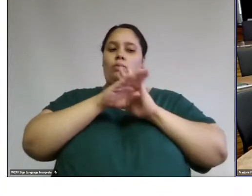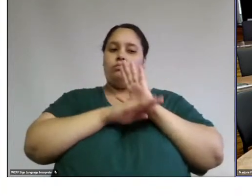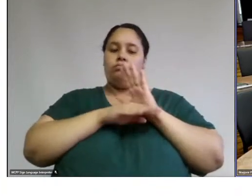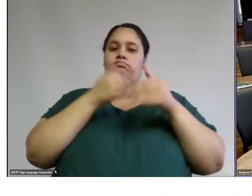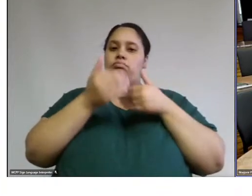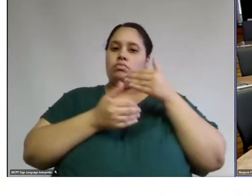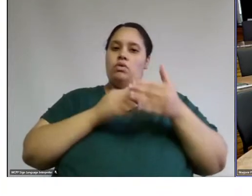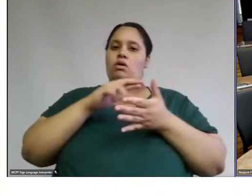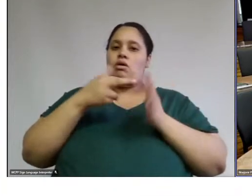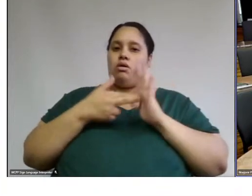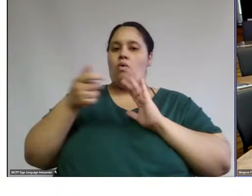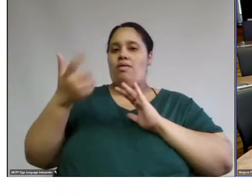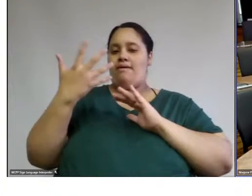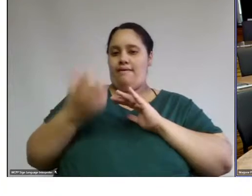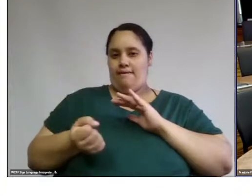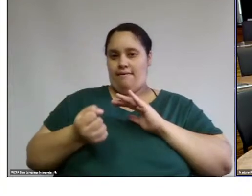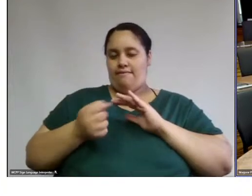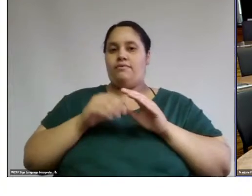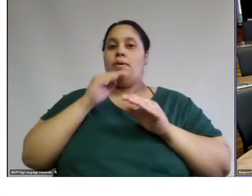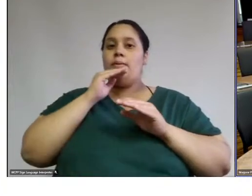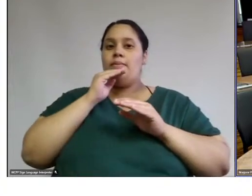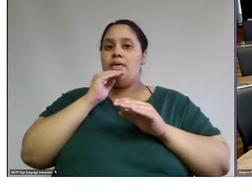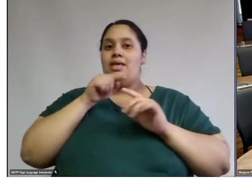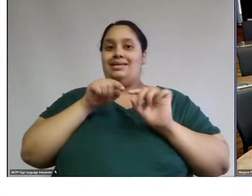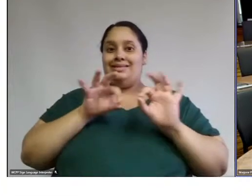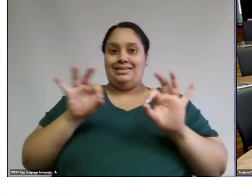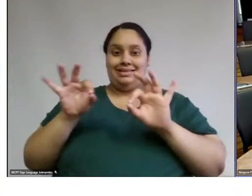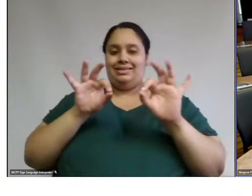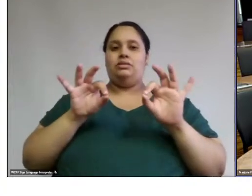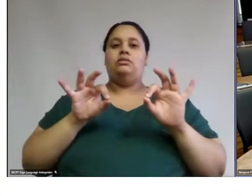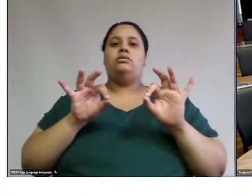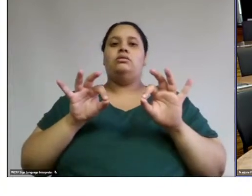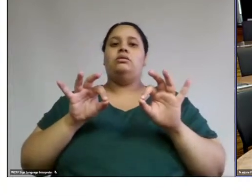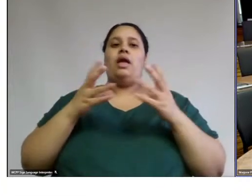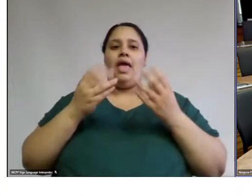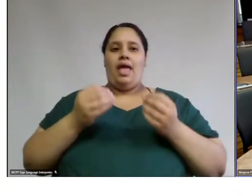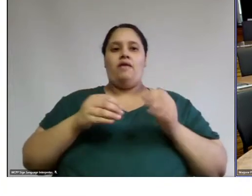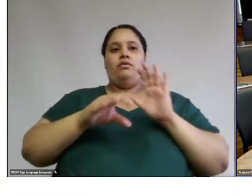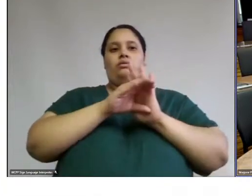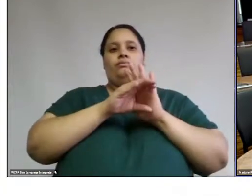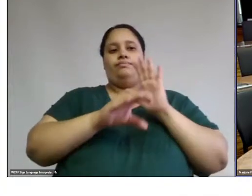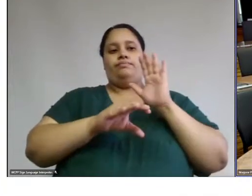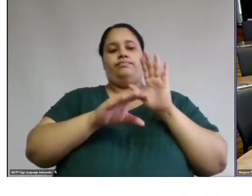role to play as well. So the sanctions takes the form of various